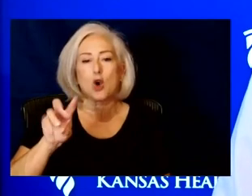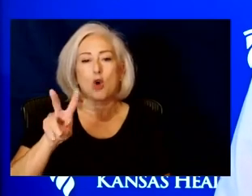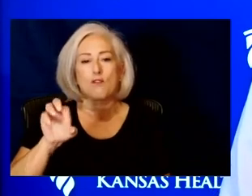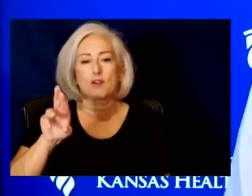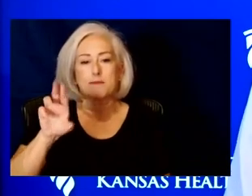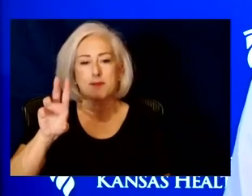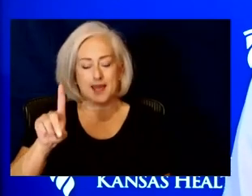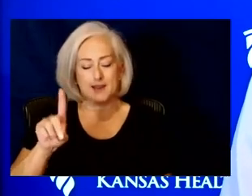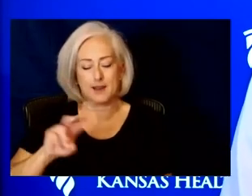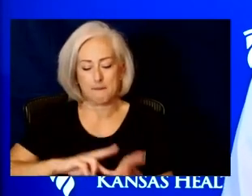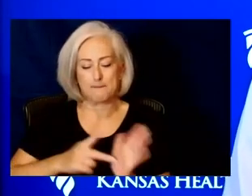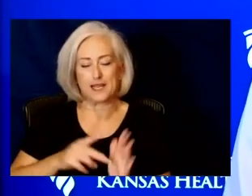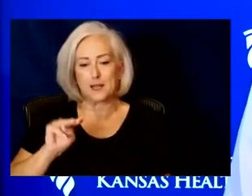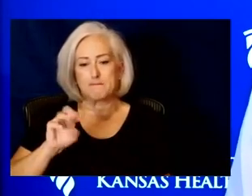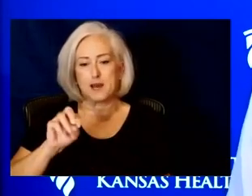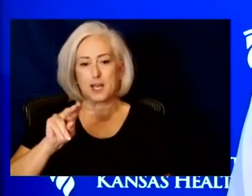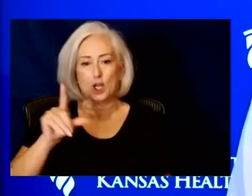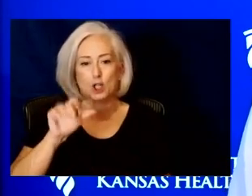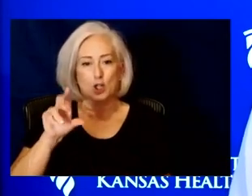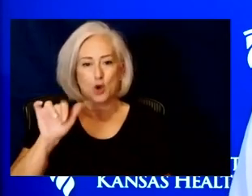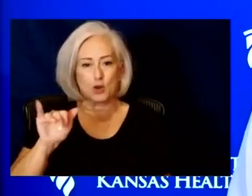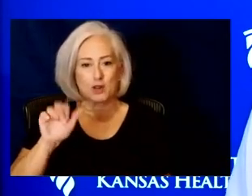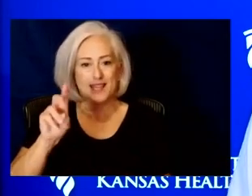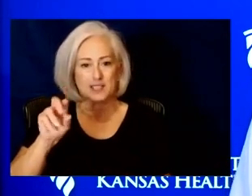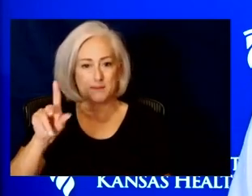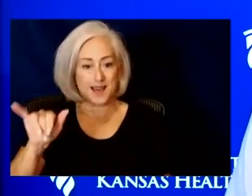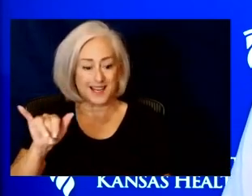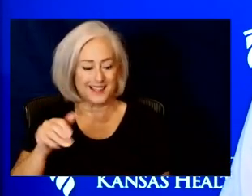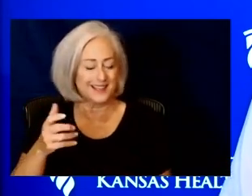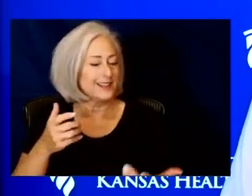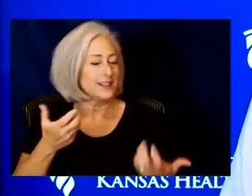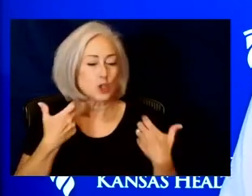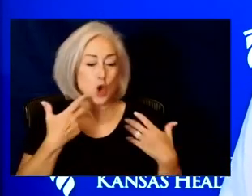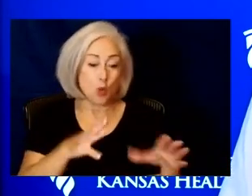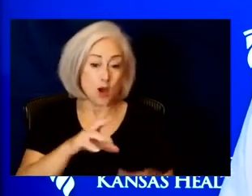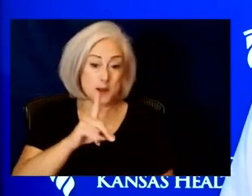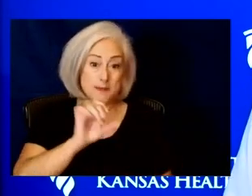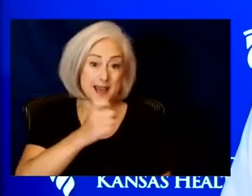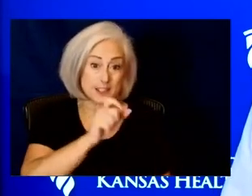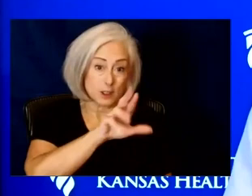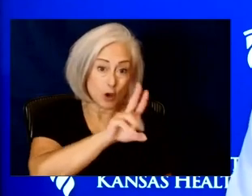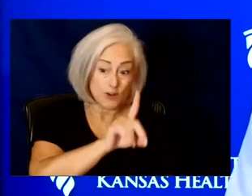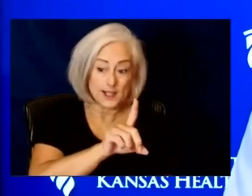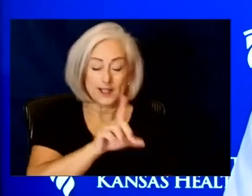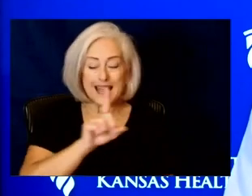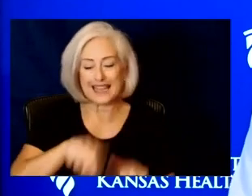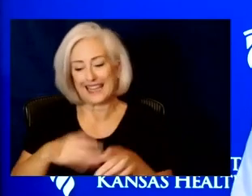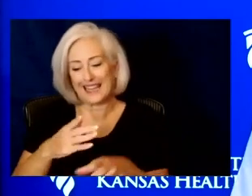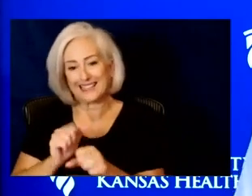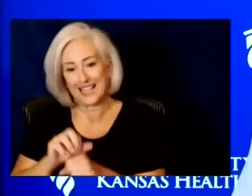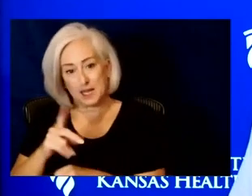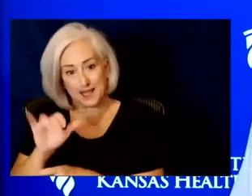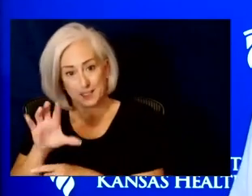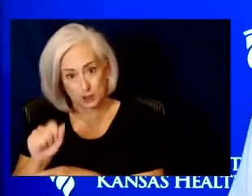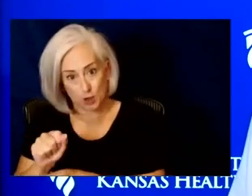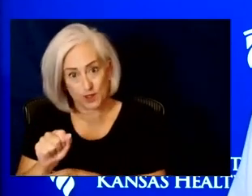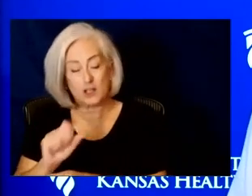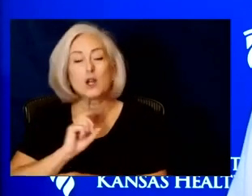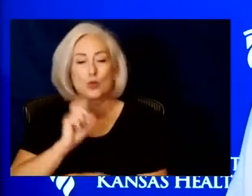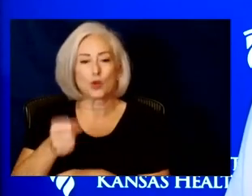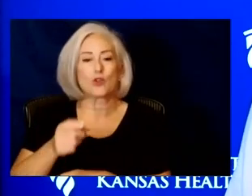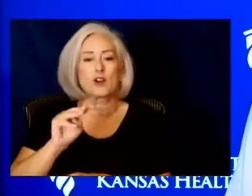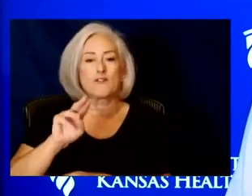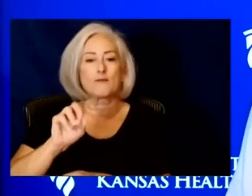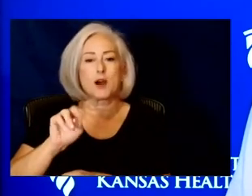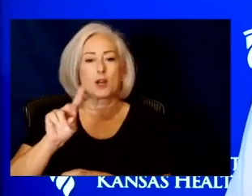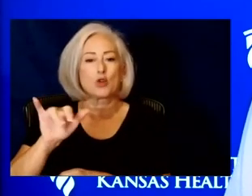antibody to those patients that could not receive Paxlovid or don't want to get it, who are at high risk of hospitalization. It does continue to protect and have